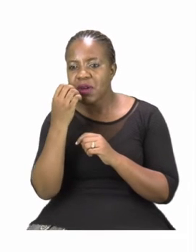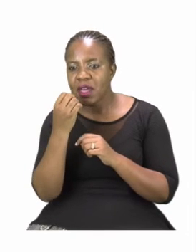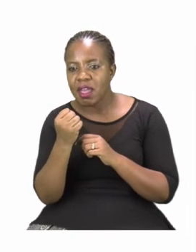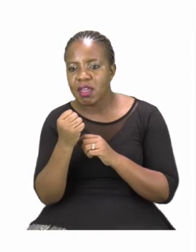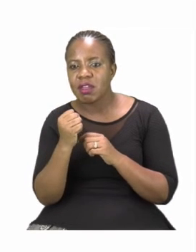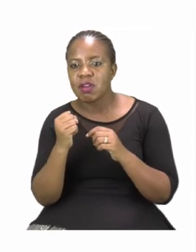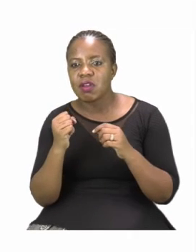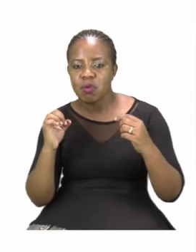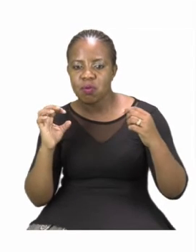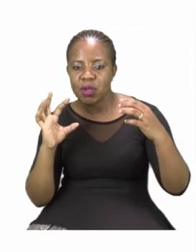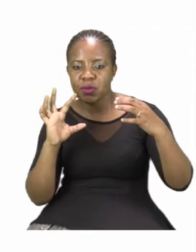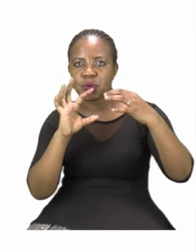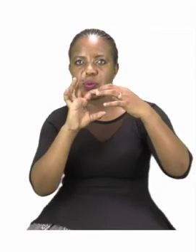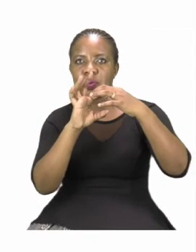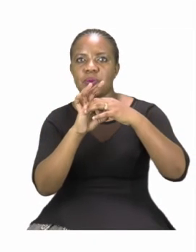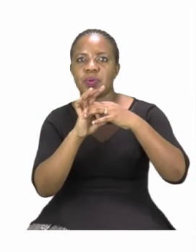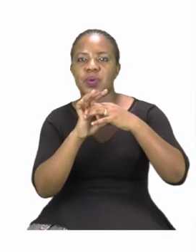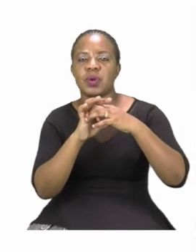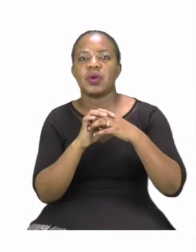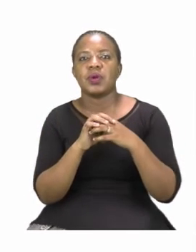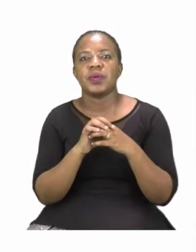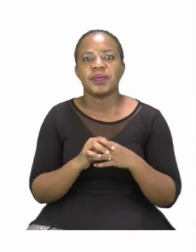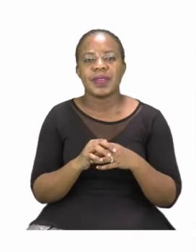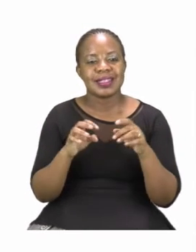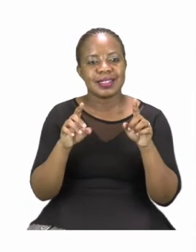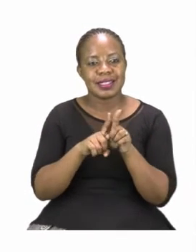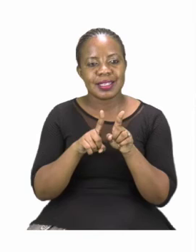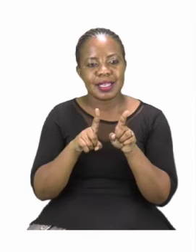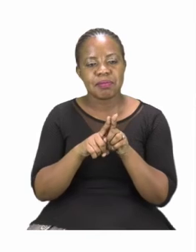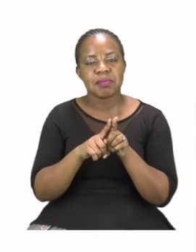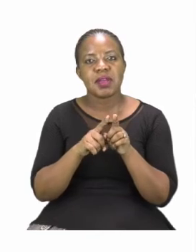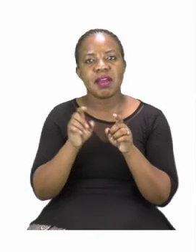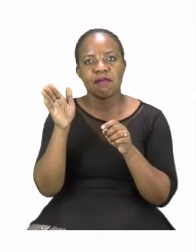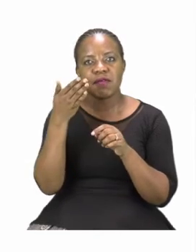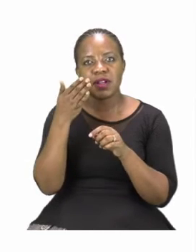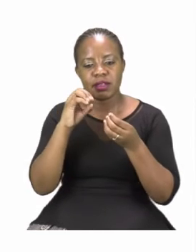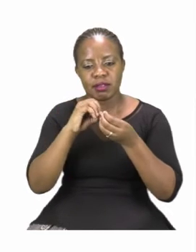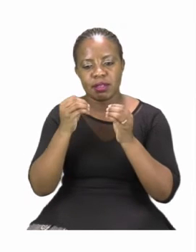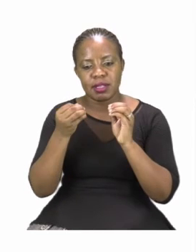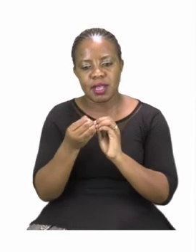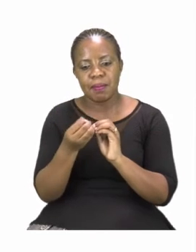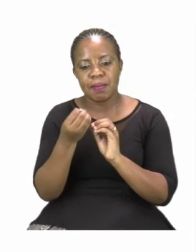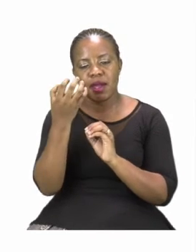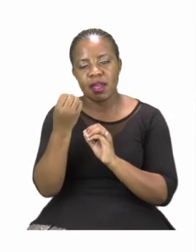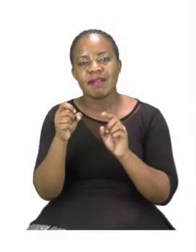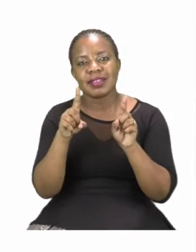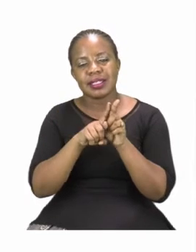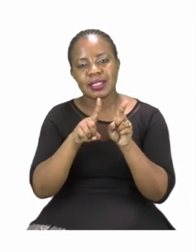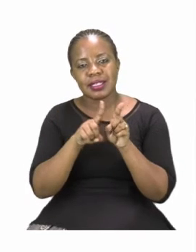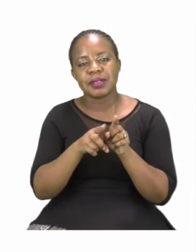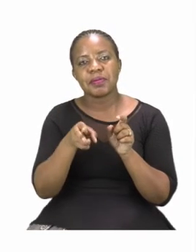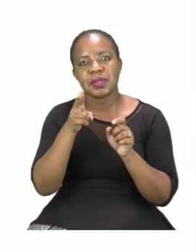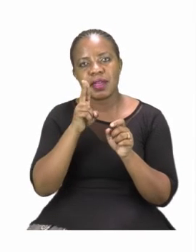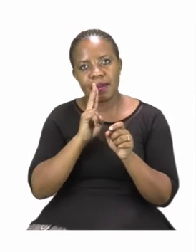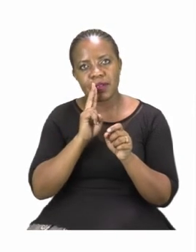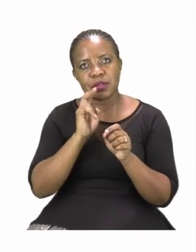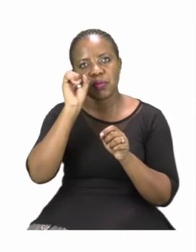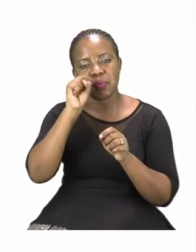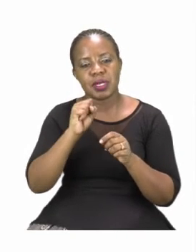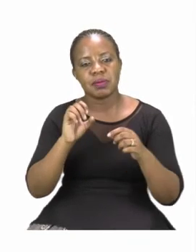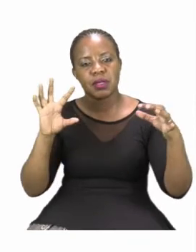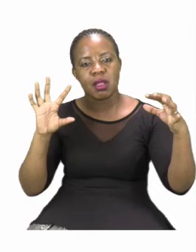we use our nose to smell. Let me put this on the board.